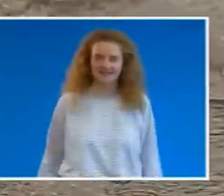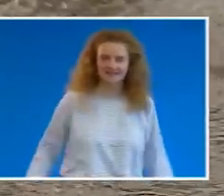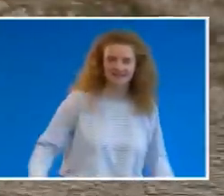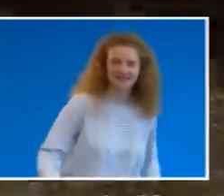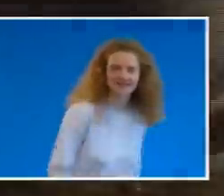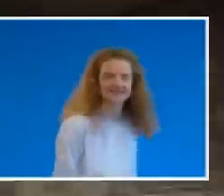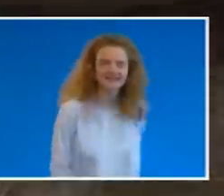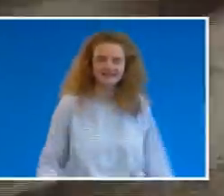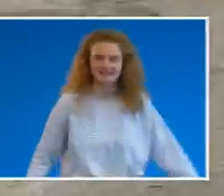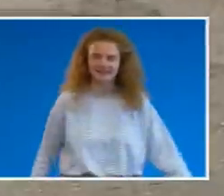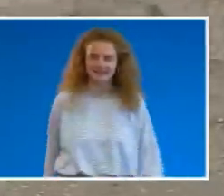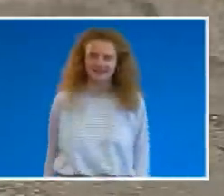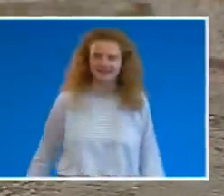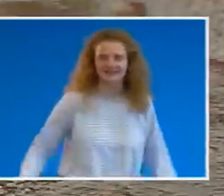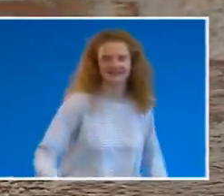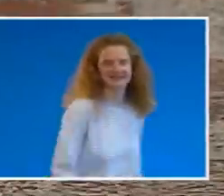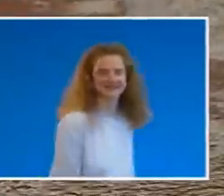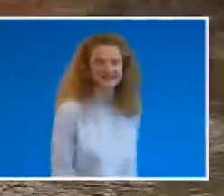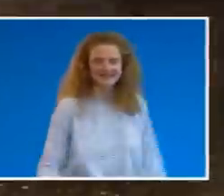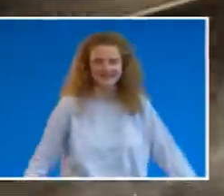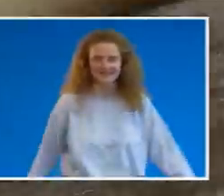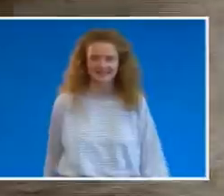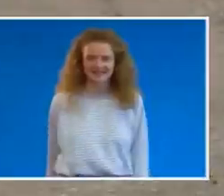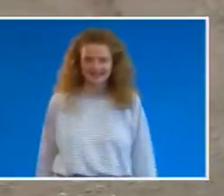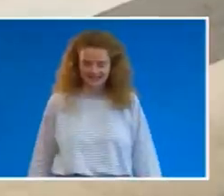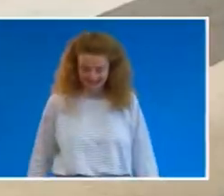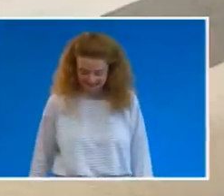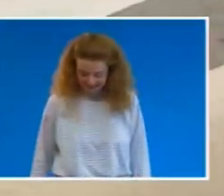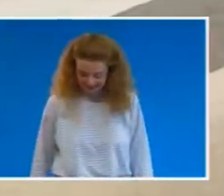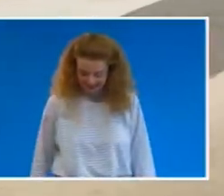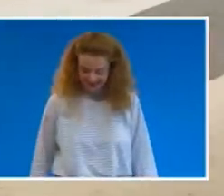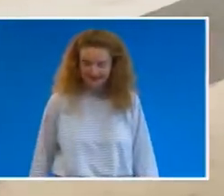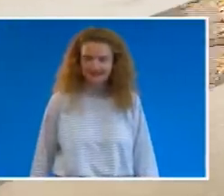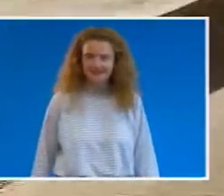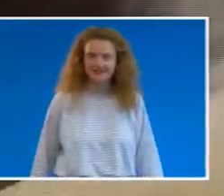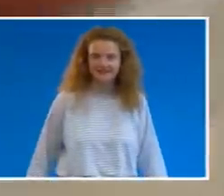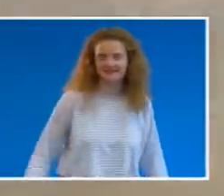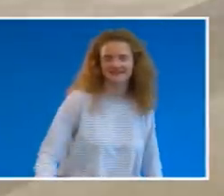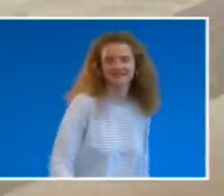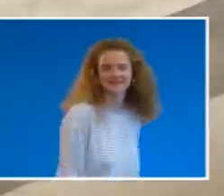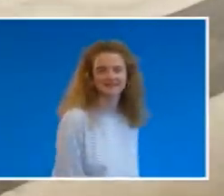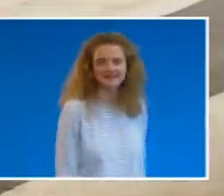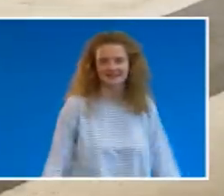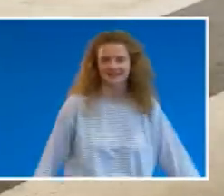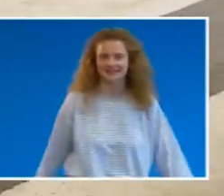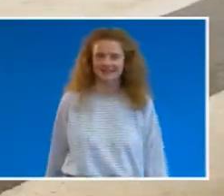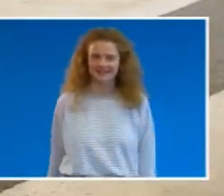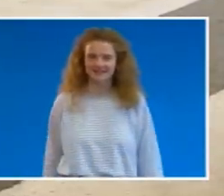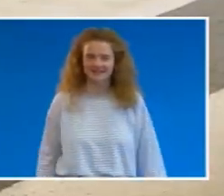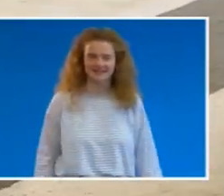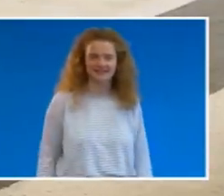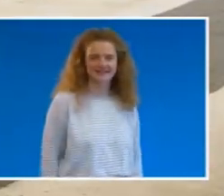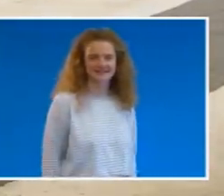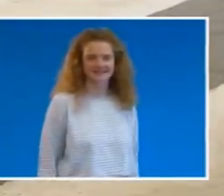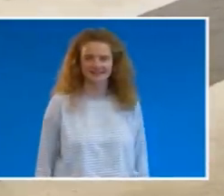like this, splashed like this, splashed like this. I saw a shiny puddle and I splashed like